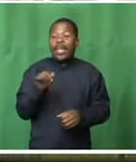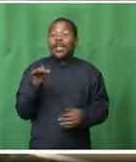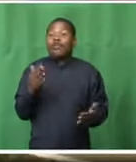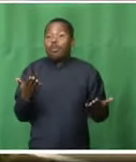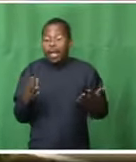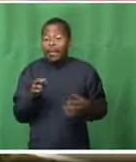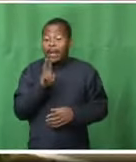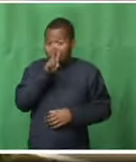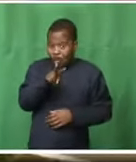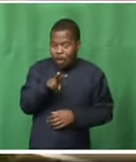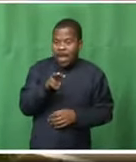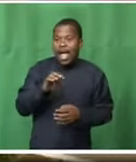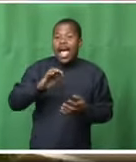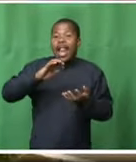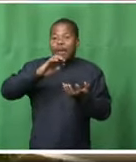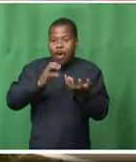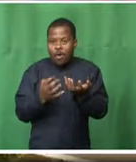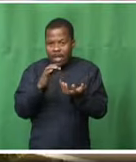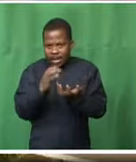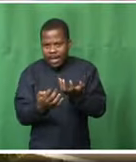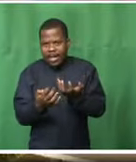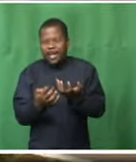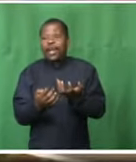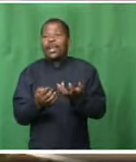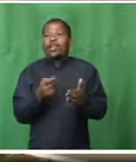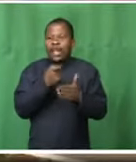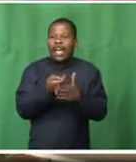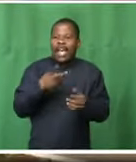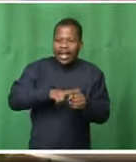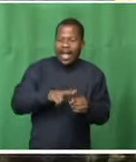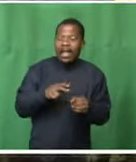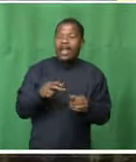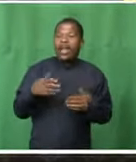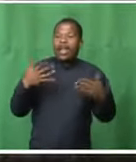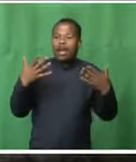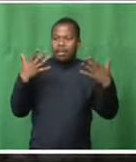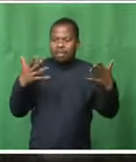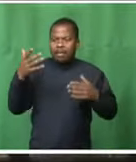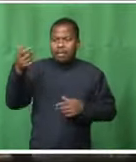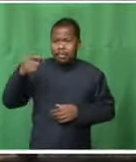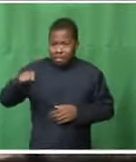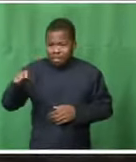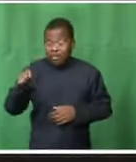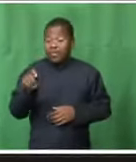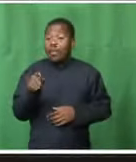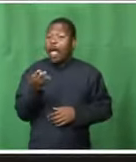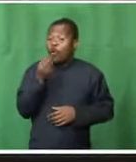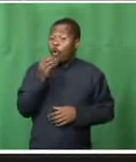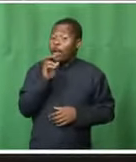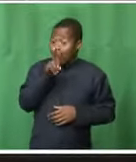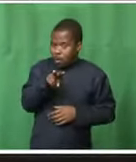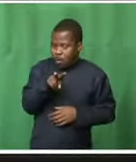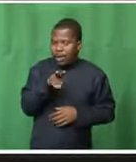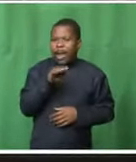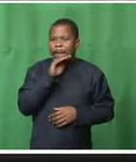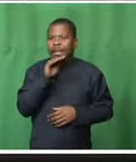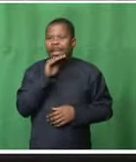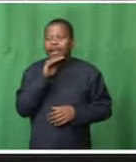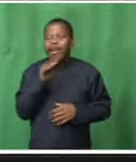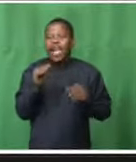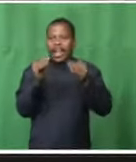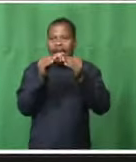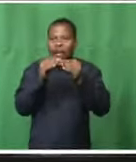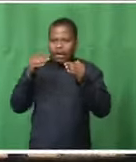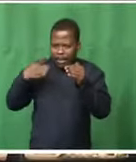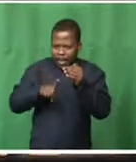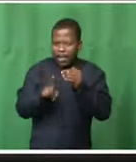ma orange le nwathengile natawubona lokudla lokuvela ngemafastelo etindlini lanhlala khona litawufuna to kutothatha lokho